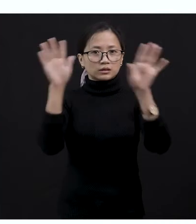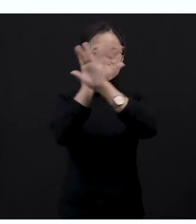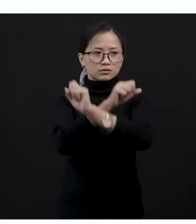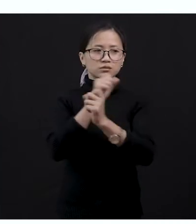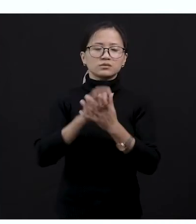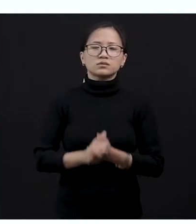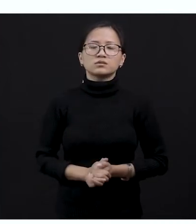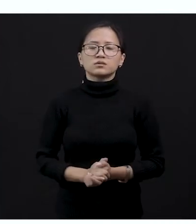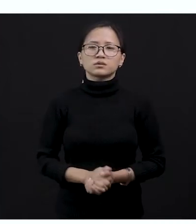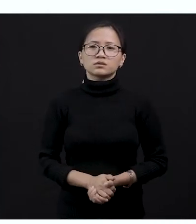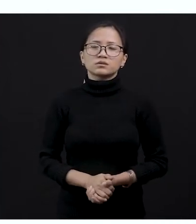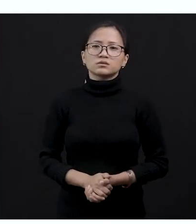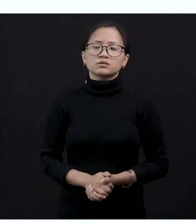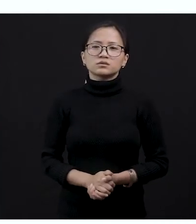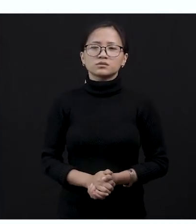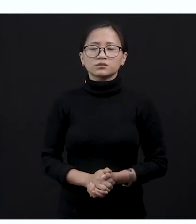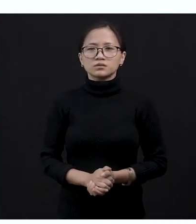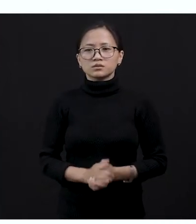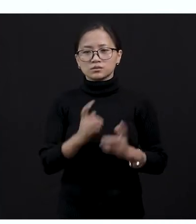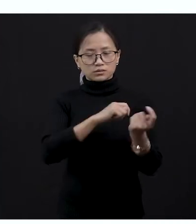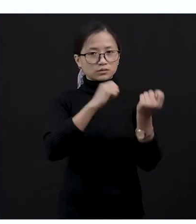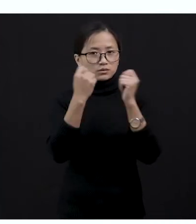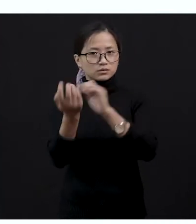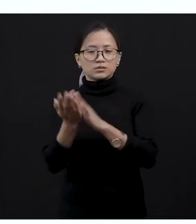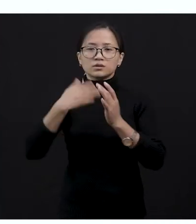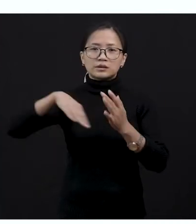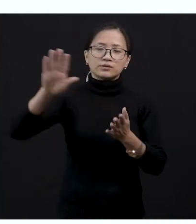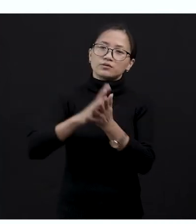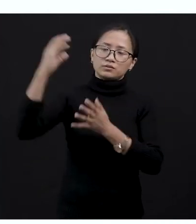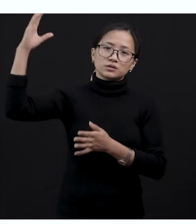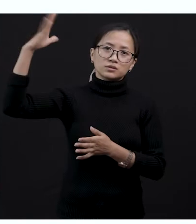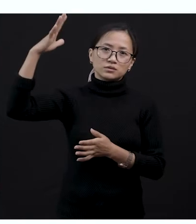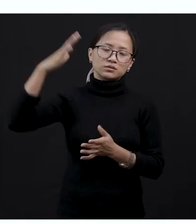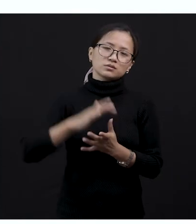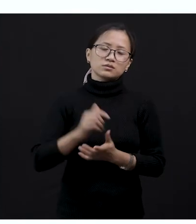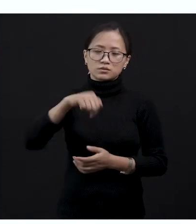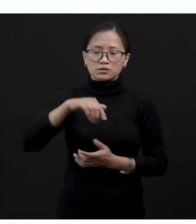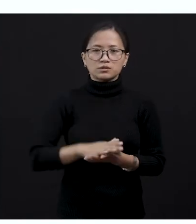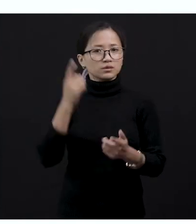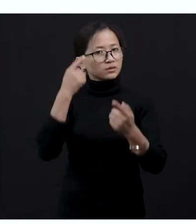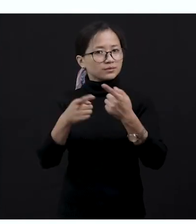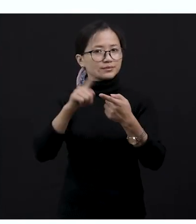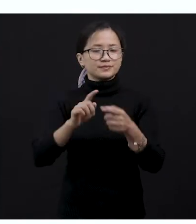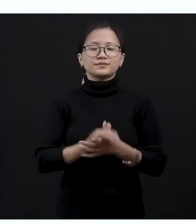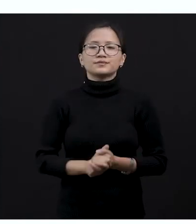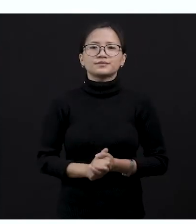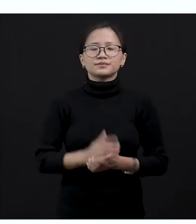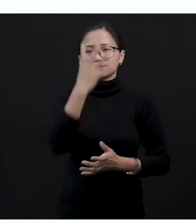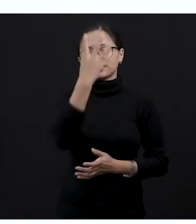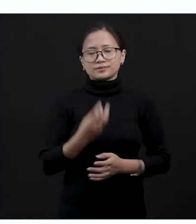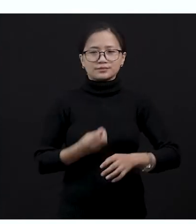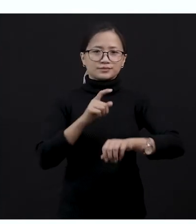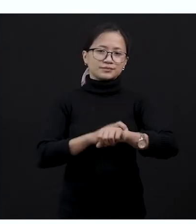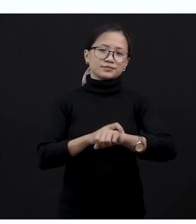right? They are darker because they are turning away from the sun, right? So now they are experiencing